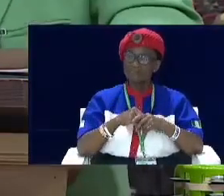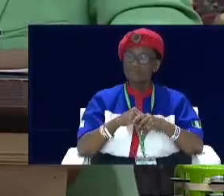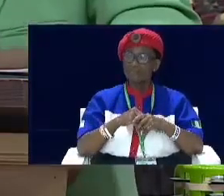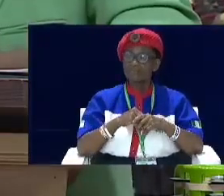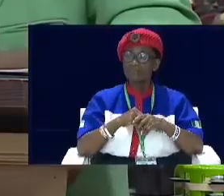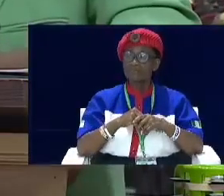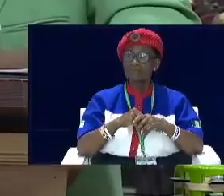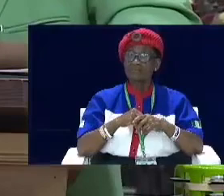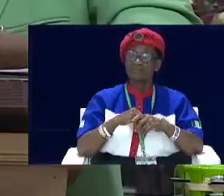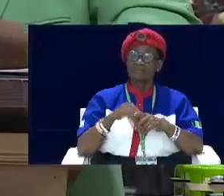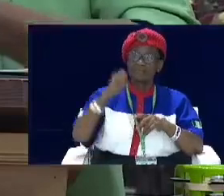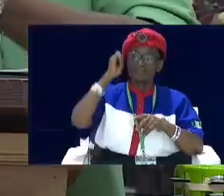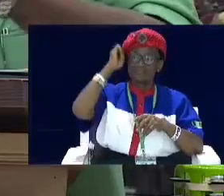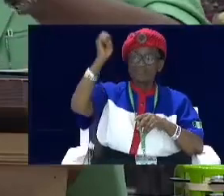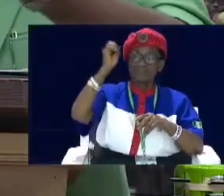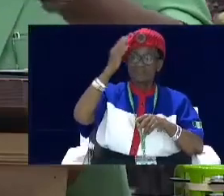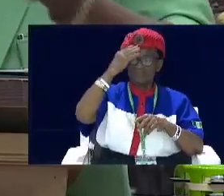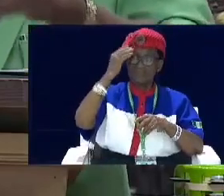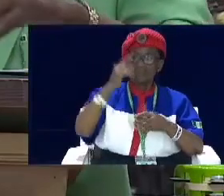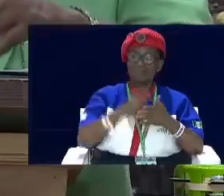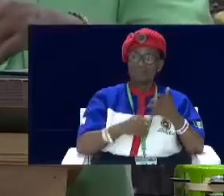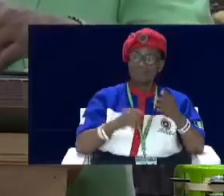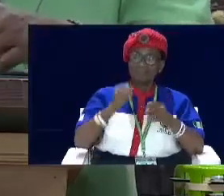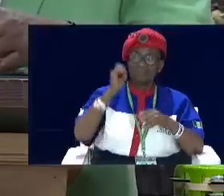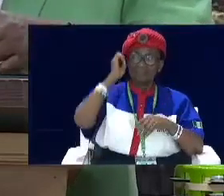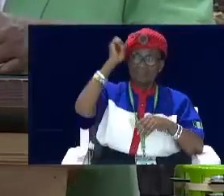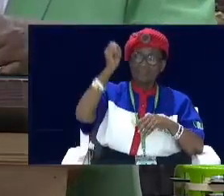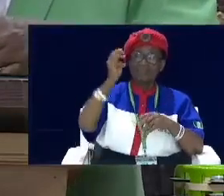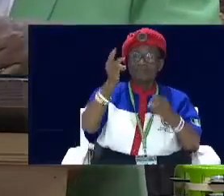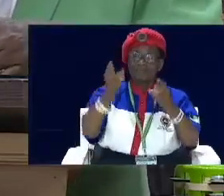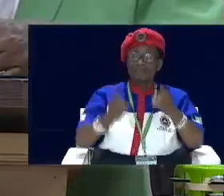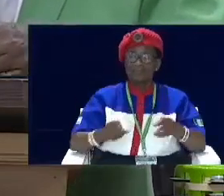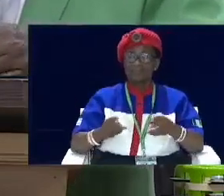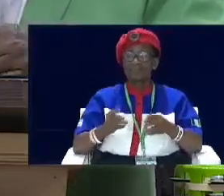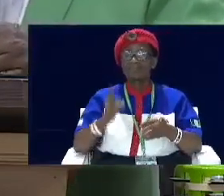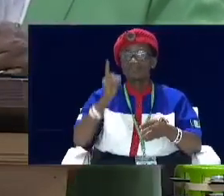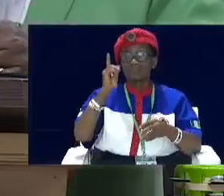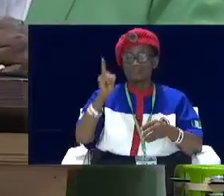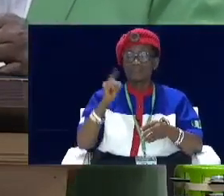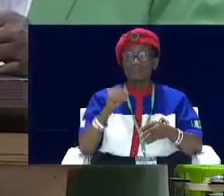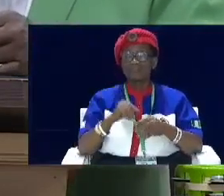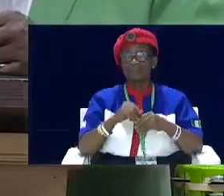He knows what he wanted. Oh, Mount and he fair. Knew what he wanted. Oh, Mount of fair.